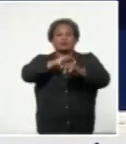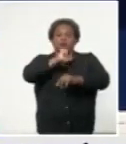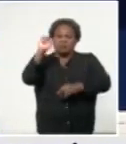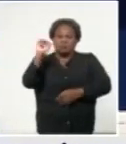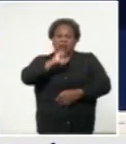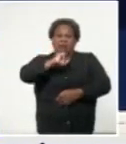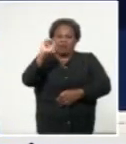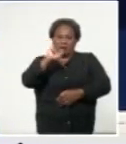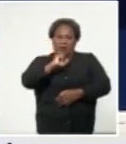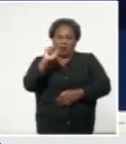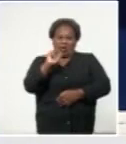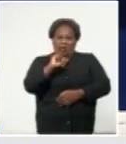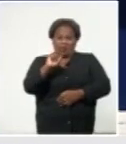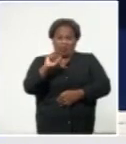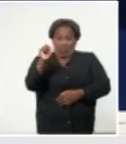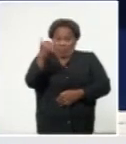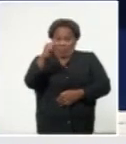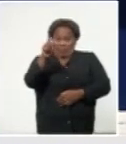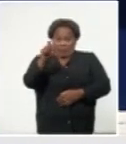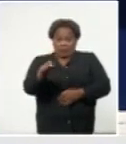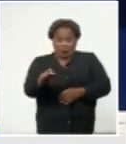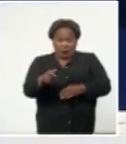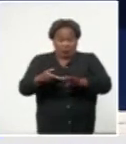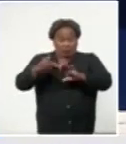2,340 confirmed cases, which is